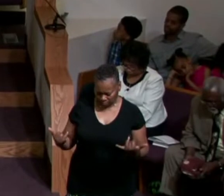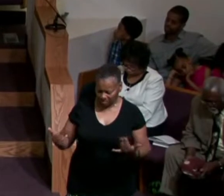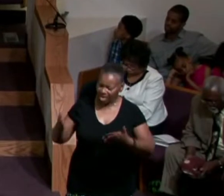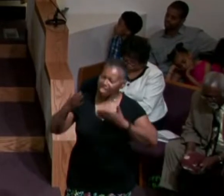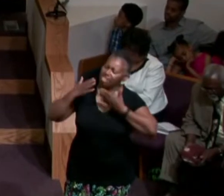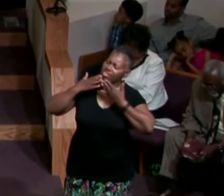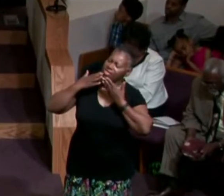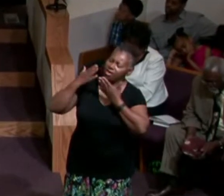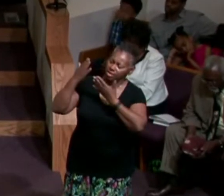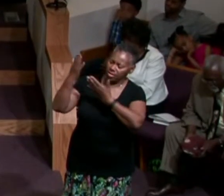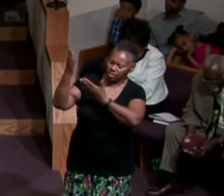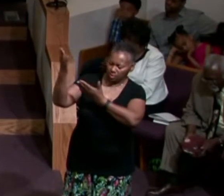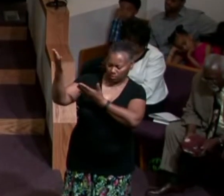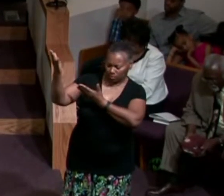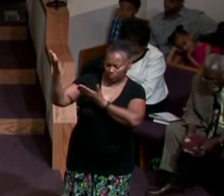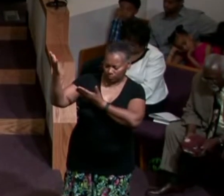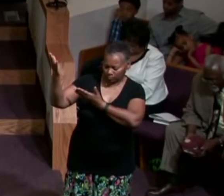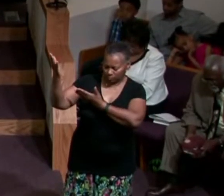thanking you